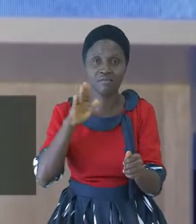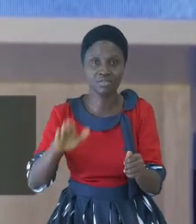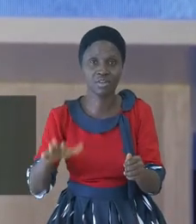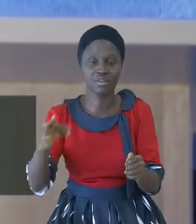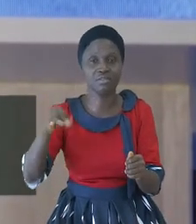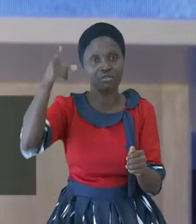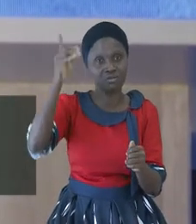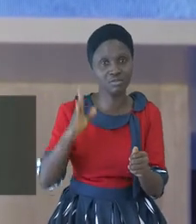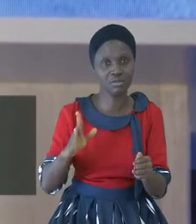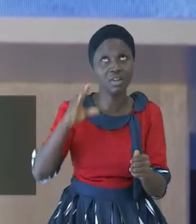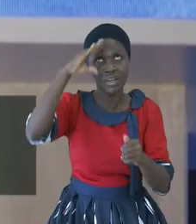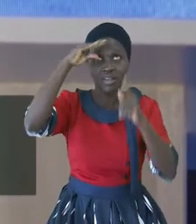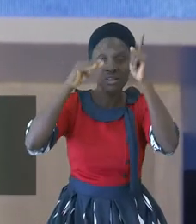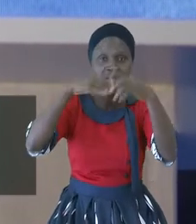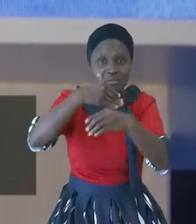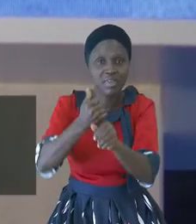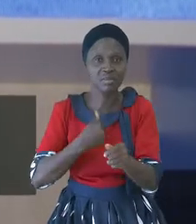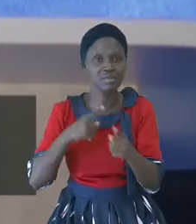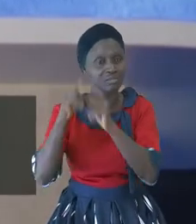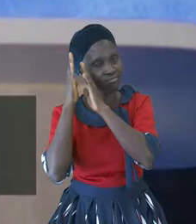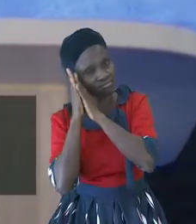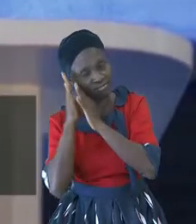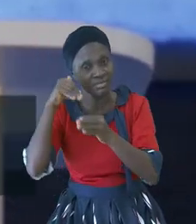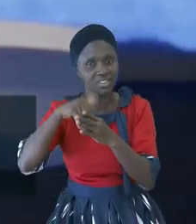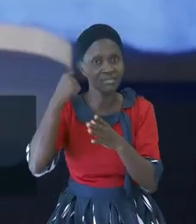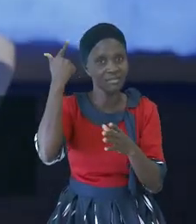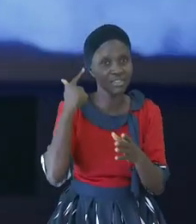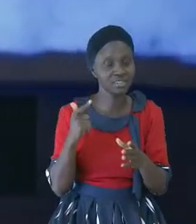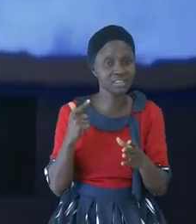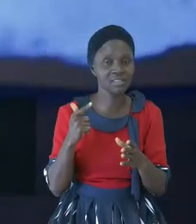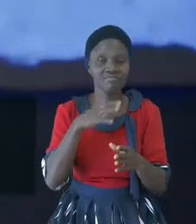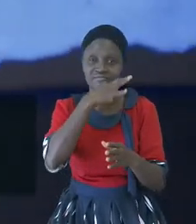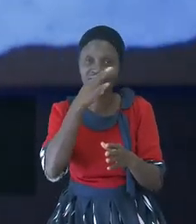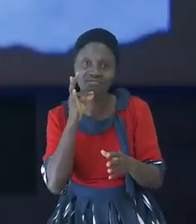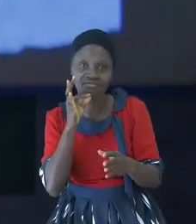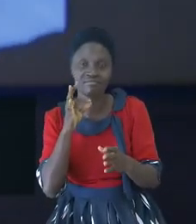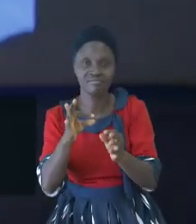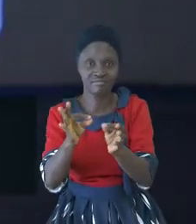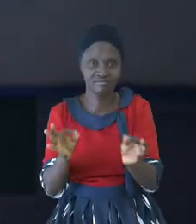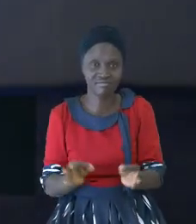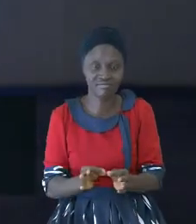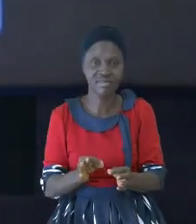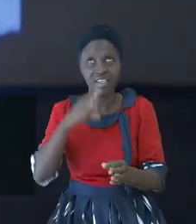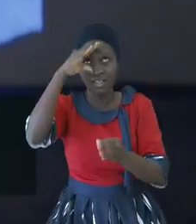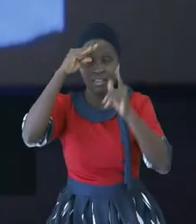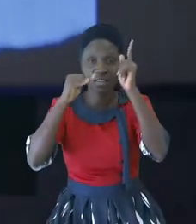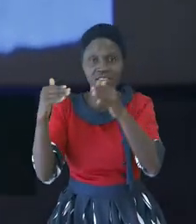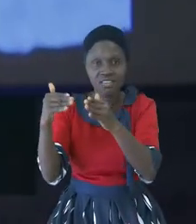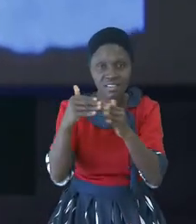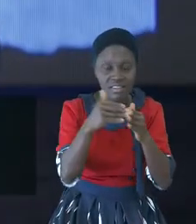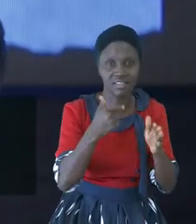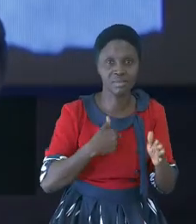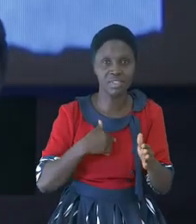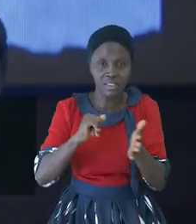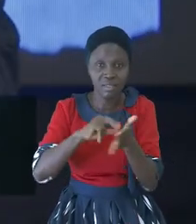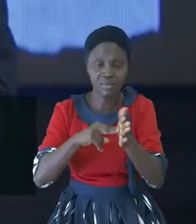to lie down in green pastures. He leadeth me. Continuous tense. He keeps on leading me. When